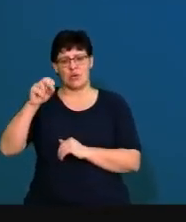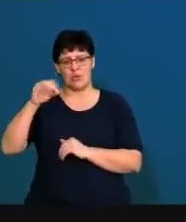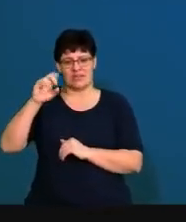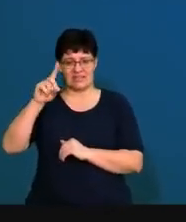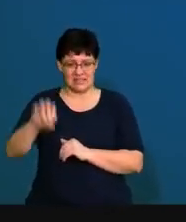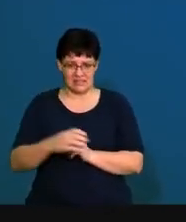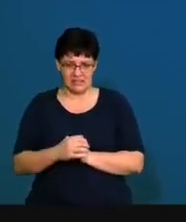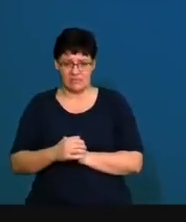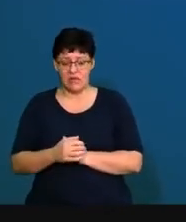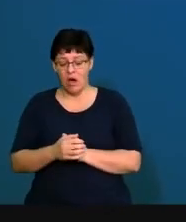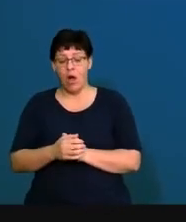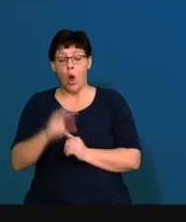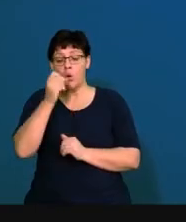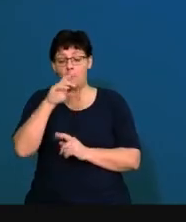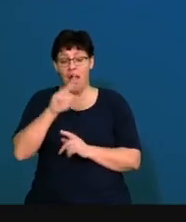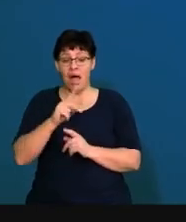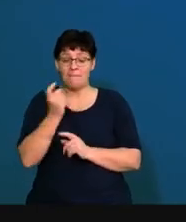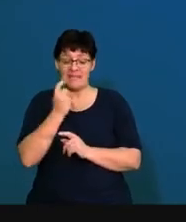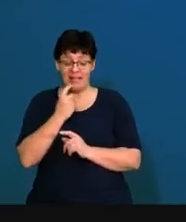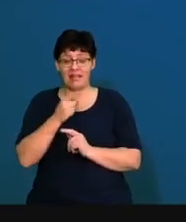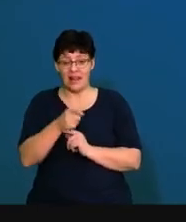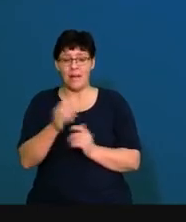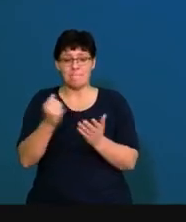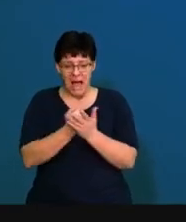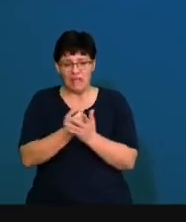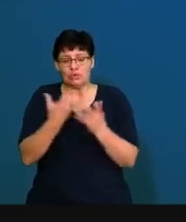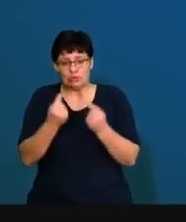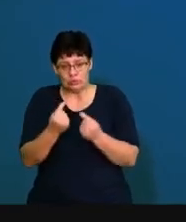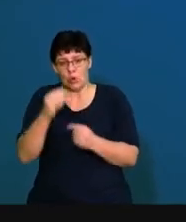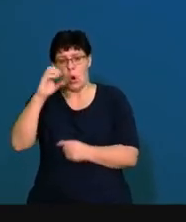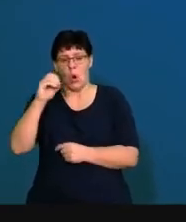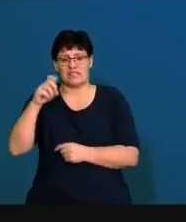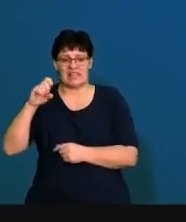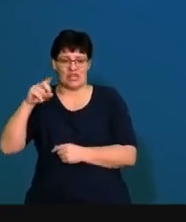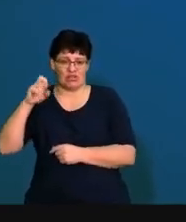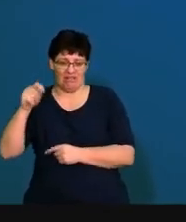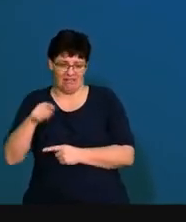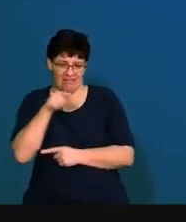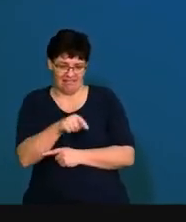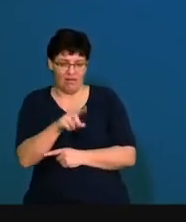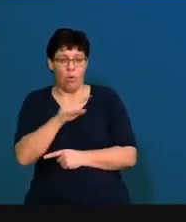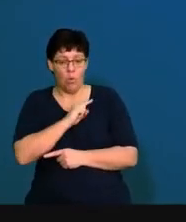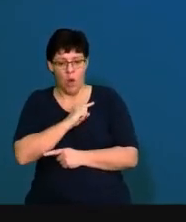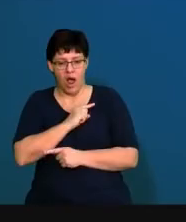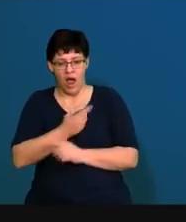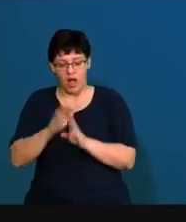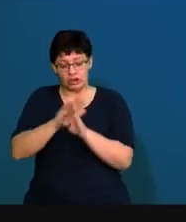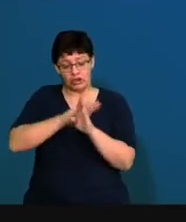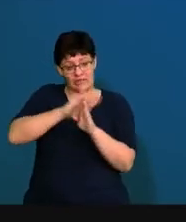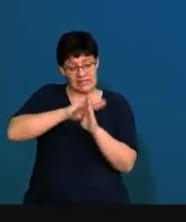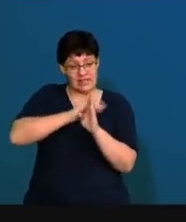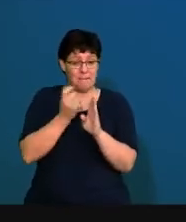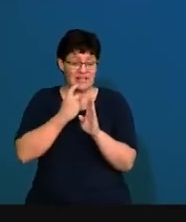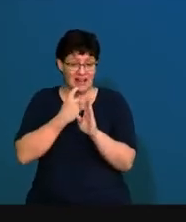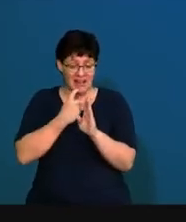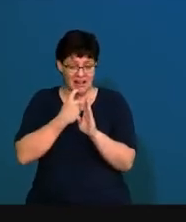So now the copper metal must actually undergo oxidation in this case, because at the end, on the surface of this